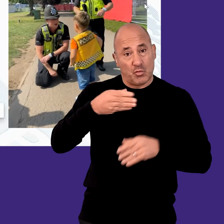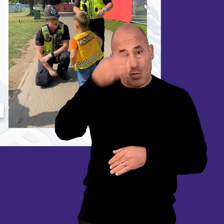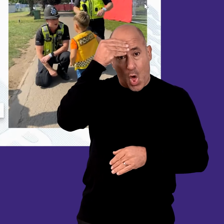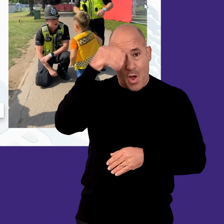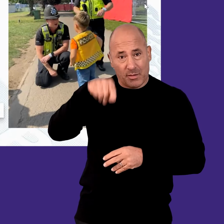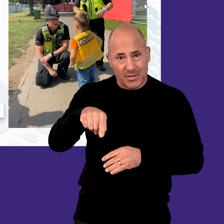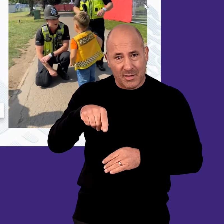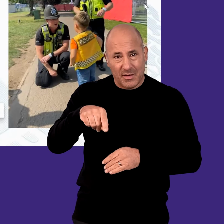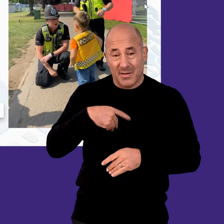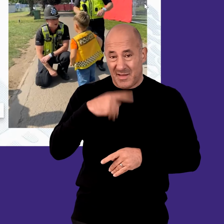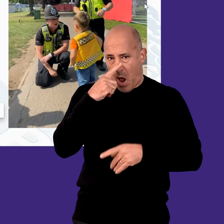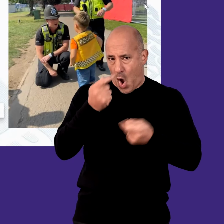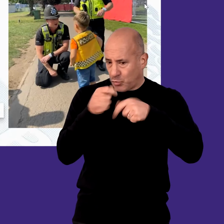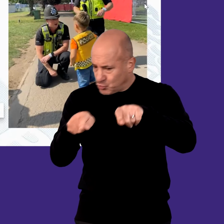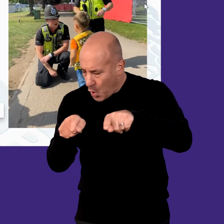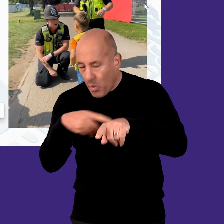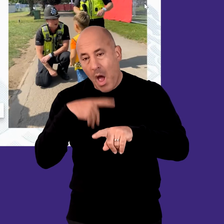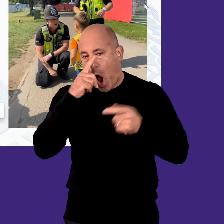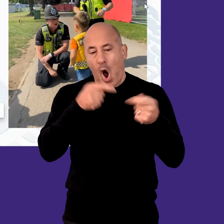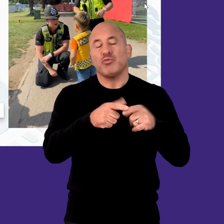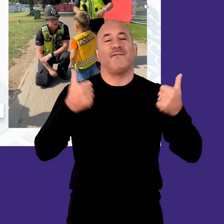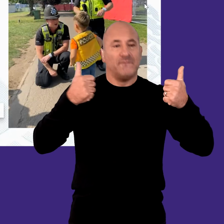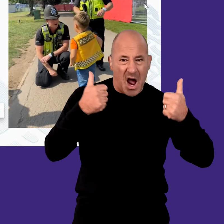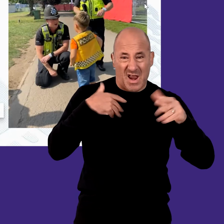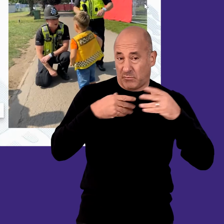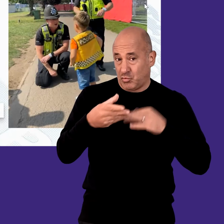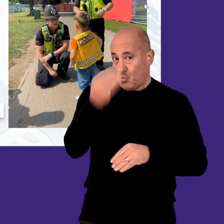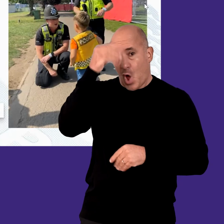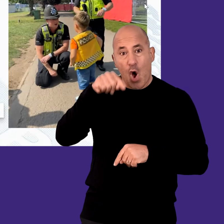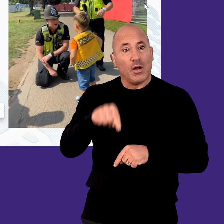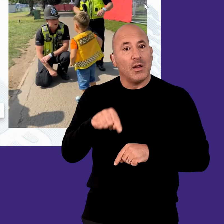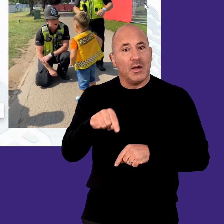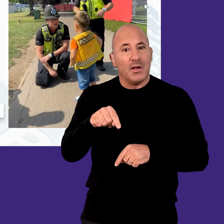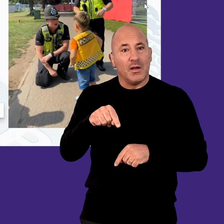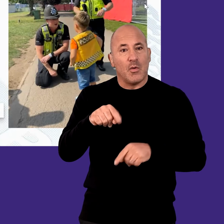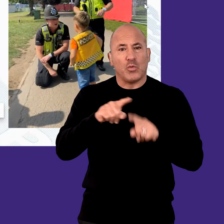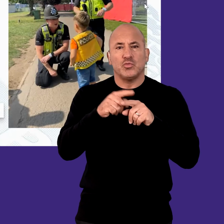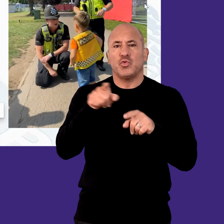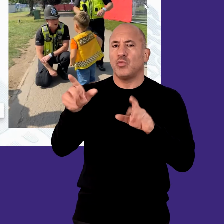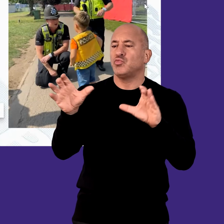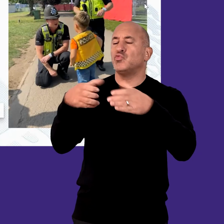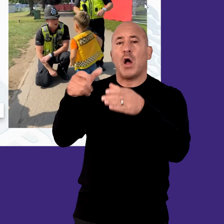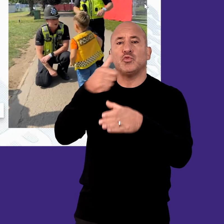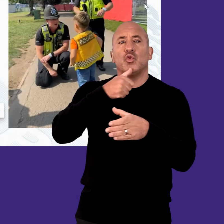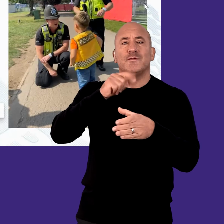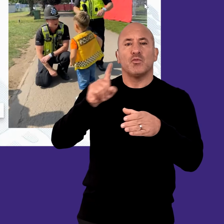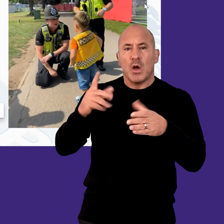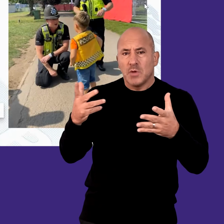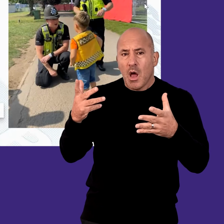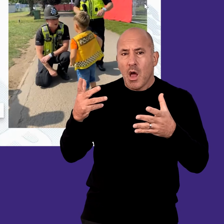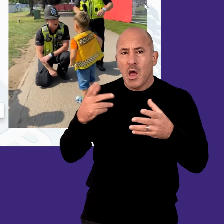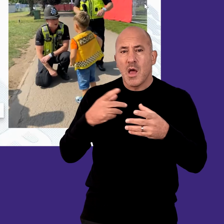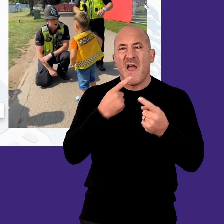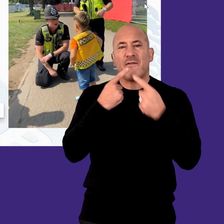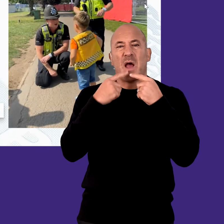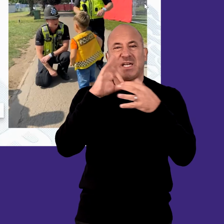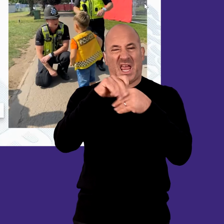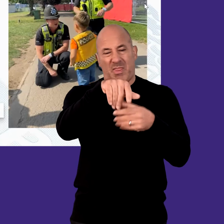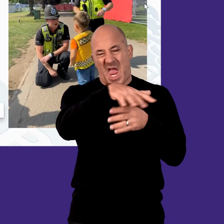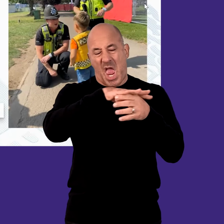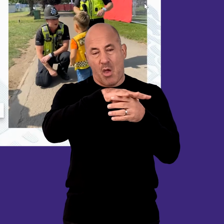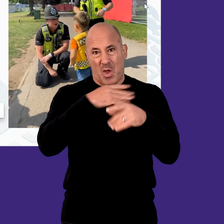was within a particular project or programme and what it wasn't as well, and what we could control and what we couldn't, and what would be useful